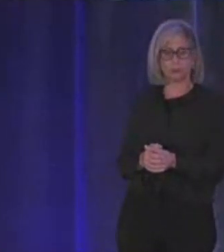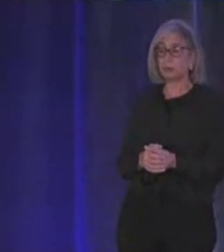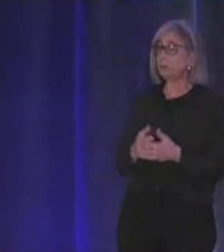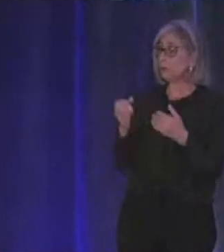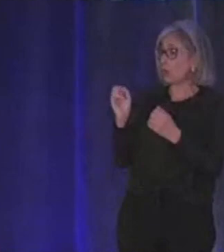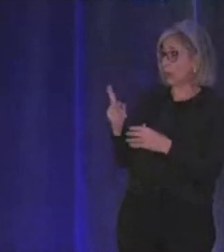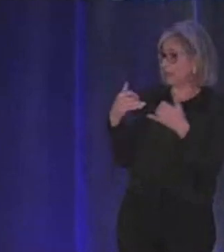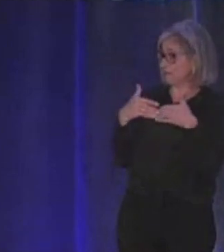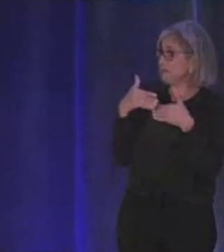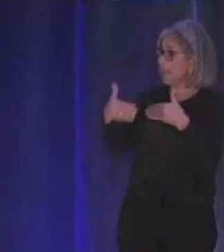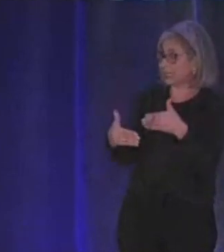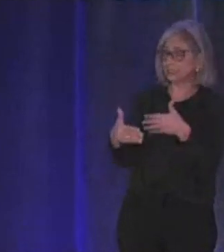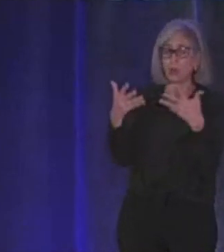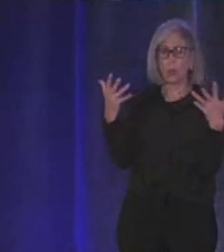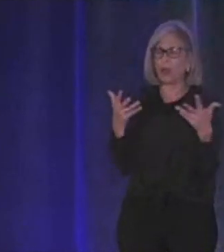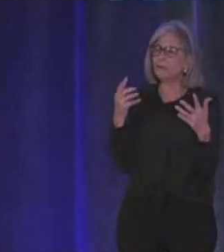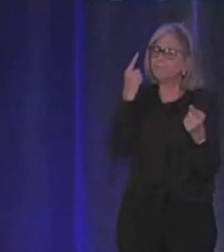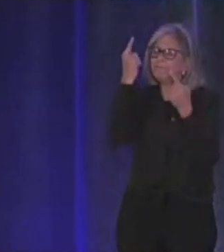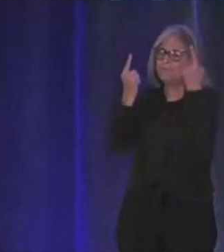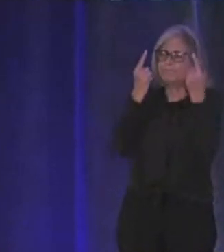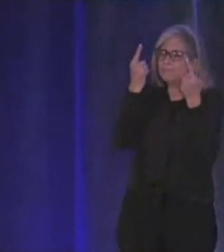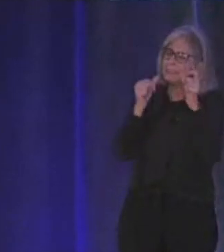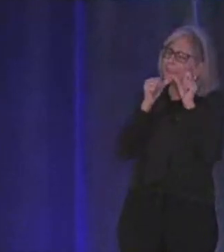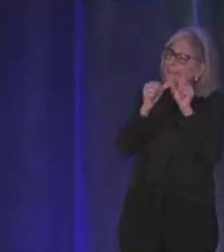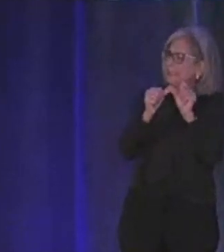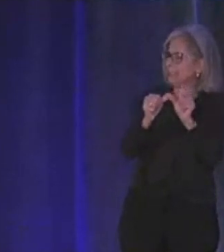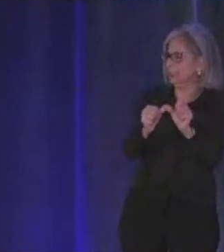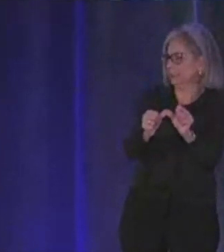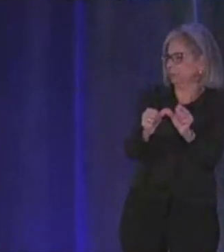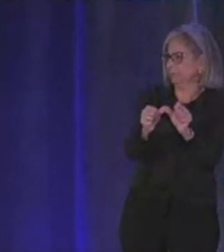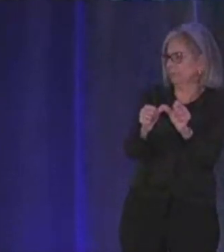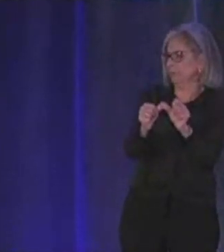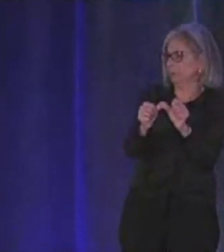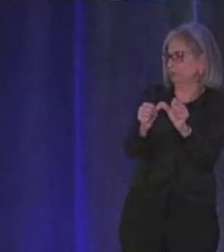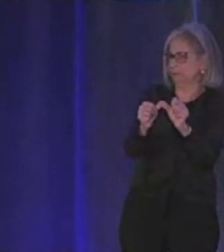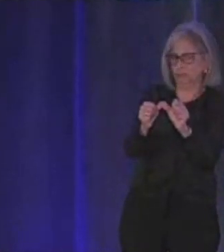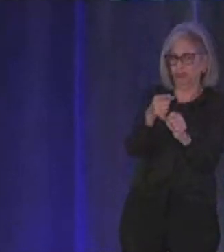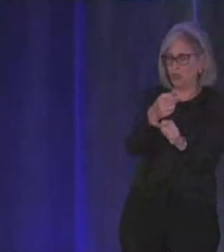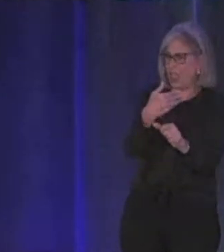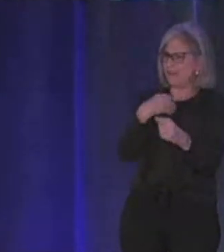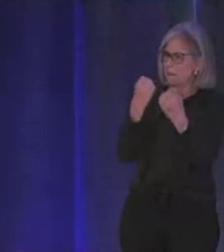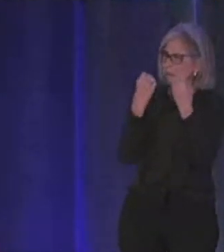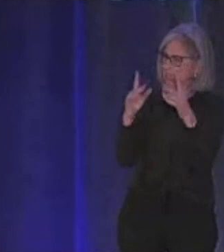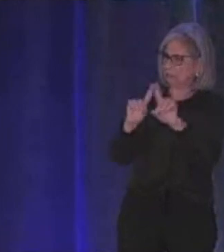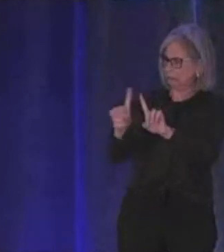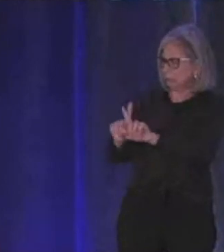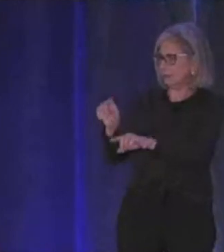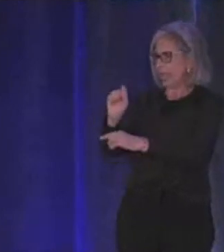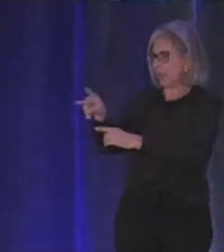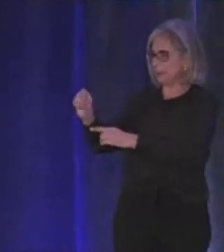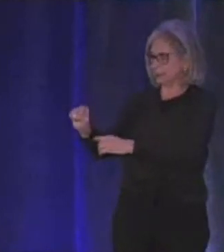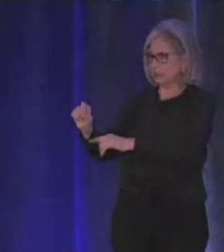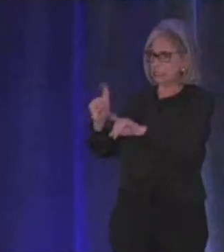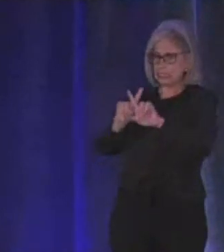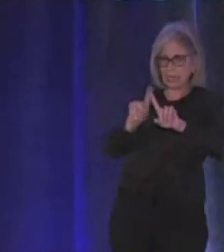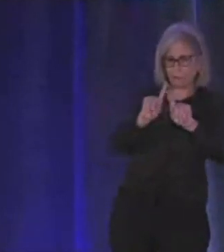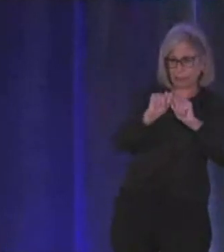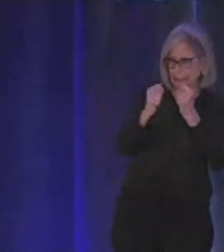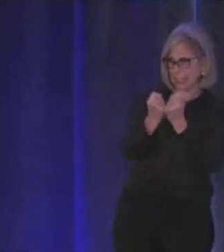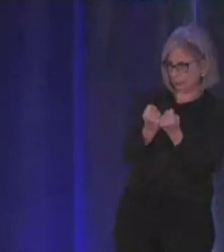Okay, now we have to think about consistency. You have multiple apps, different